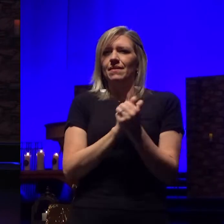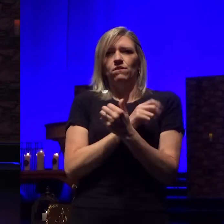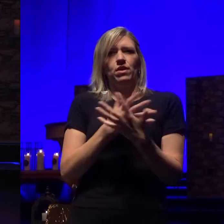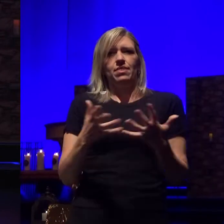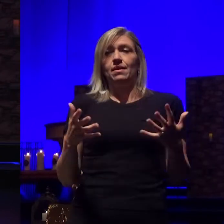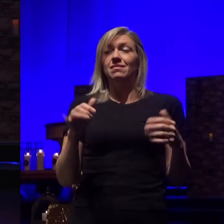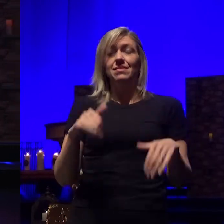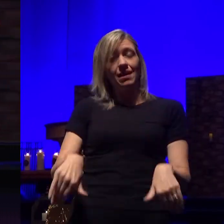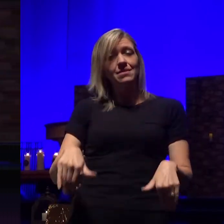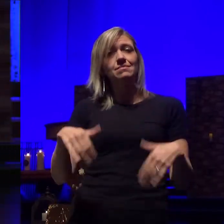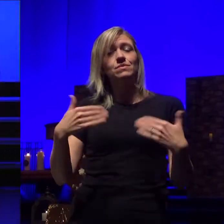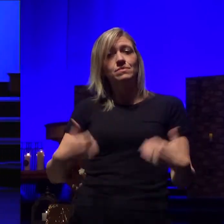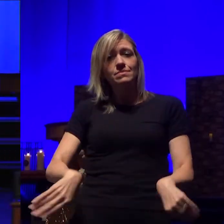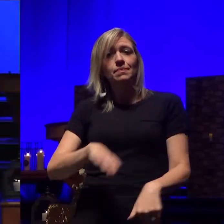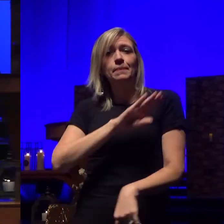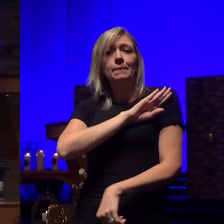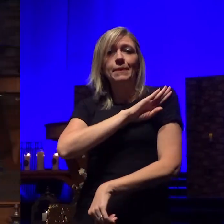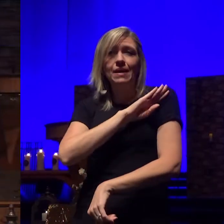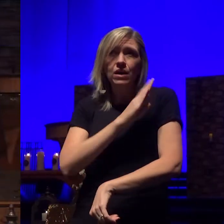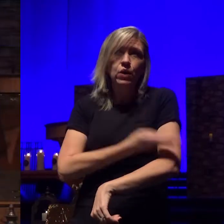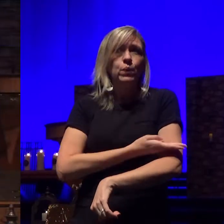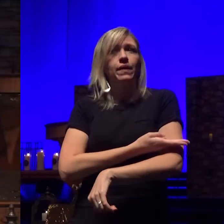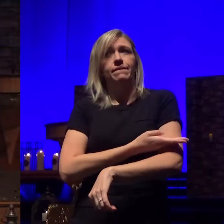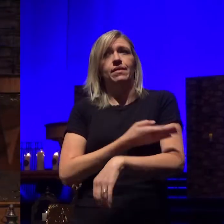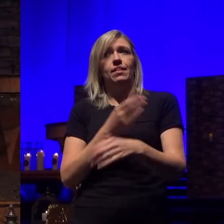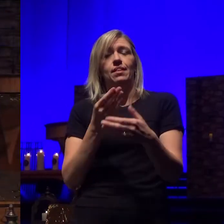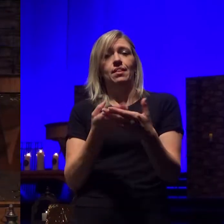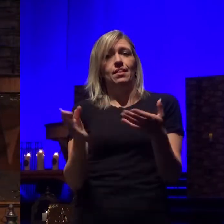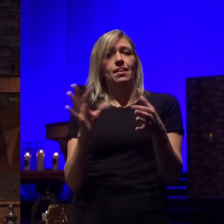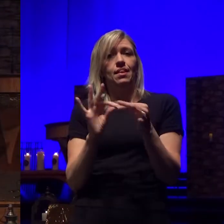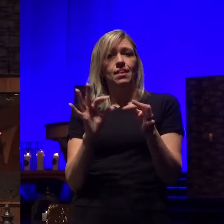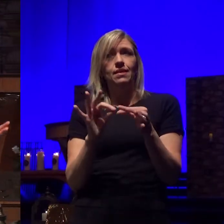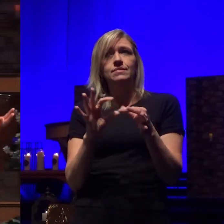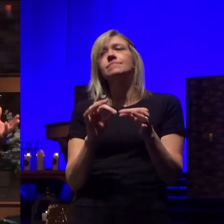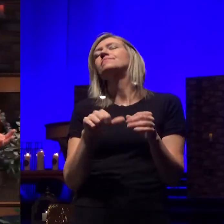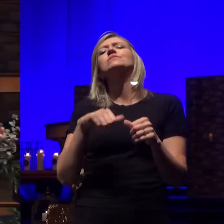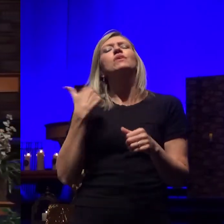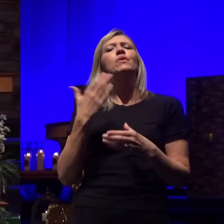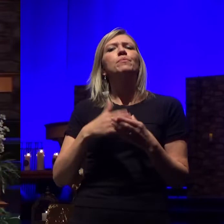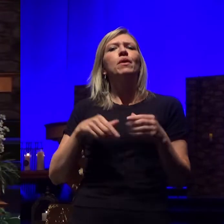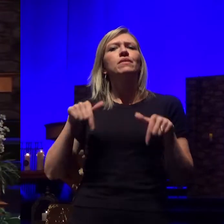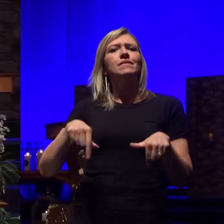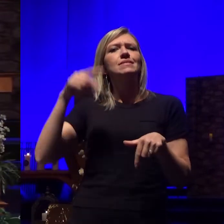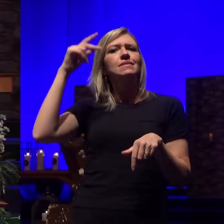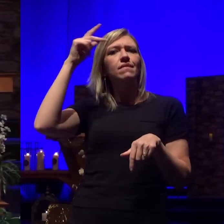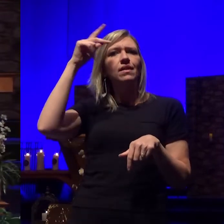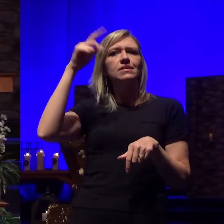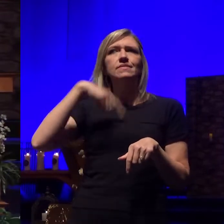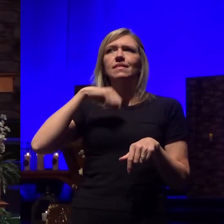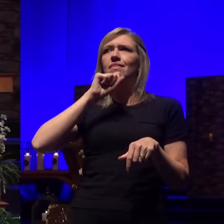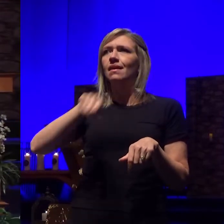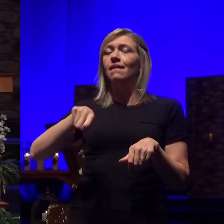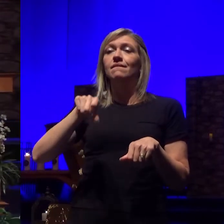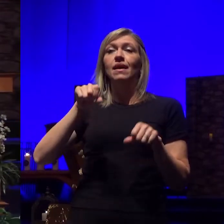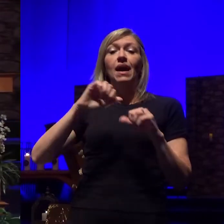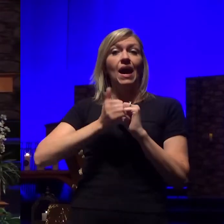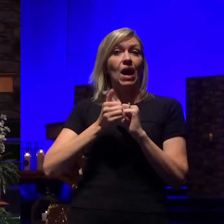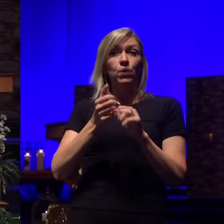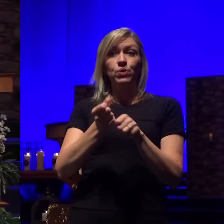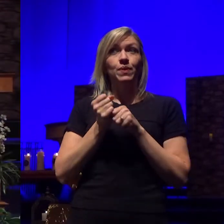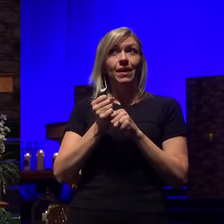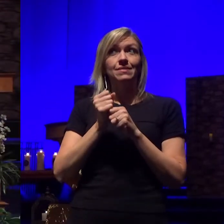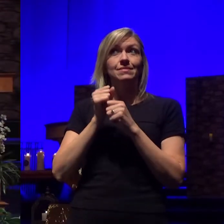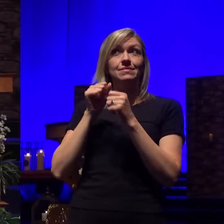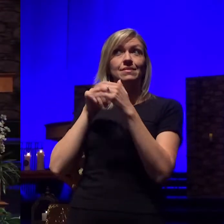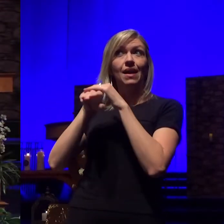is. That's powerful stuff. It's powerful stuff. And it's another part of this philosophy that I love so much, is you can only get it through